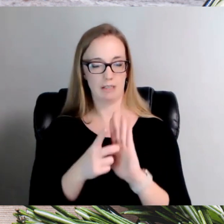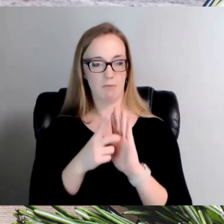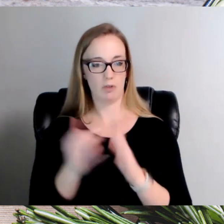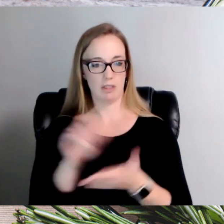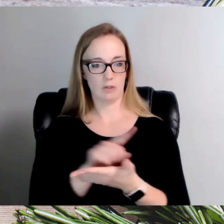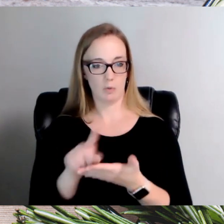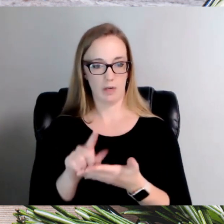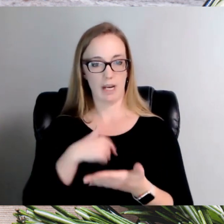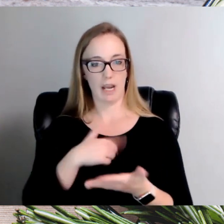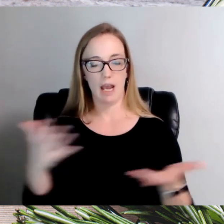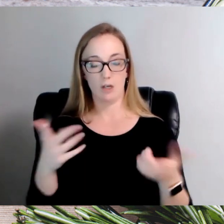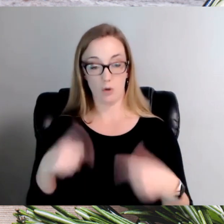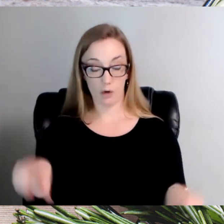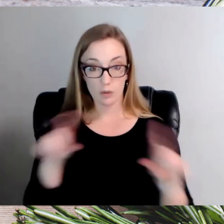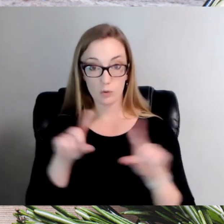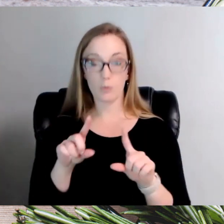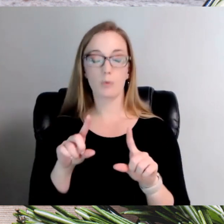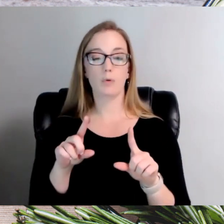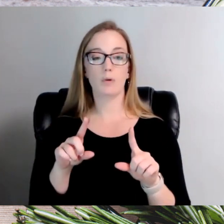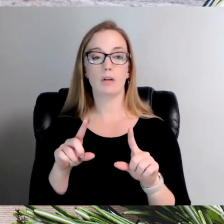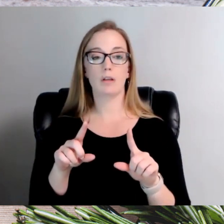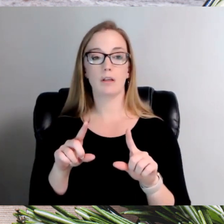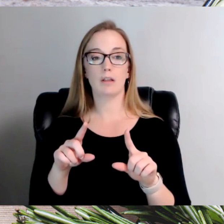Sprinkle with our Parmesan cheese.